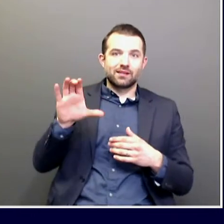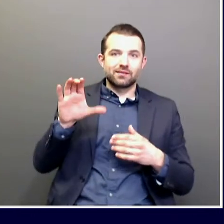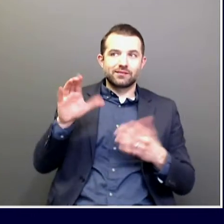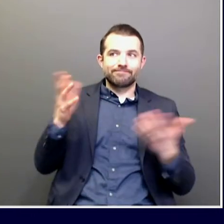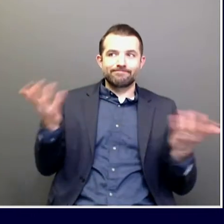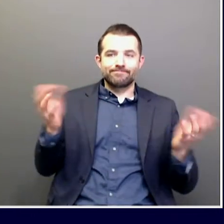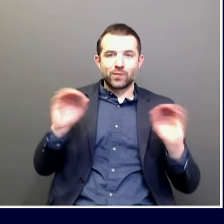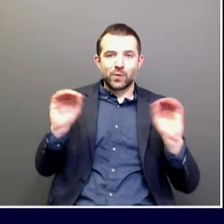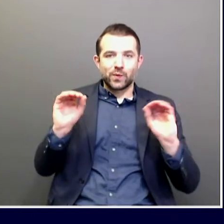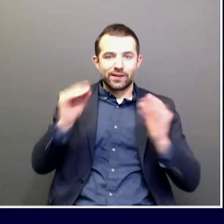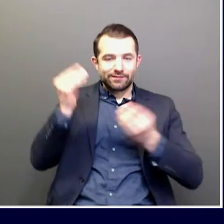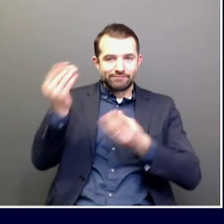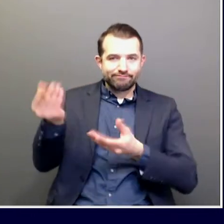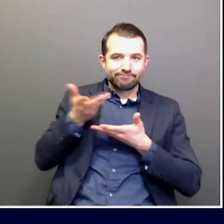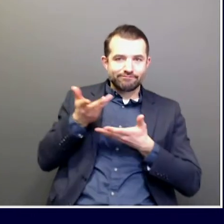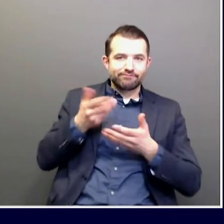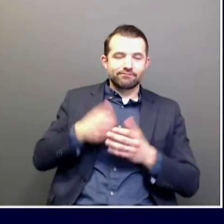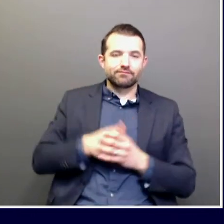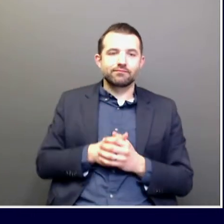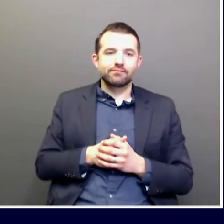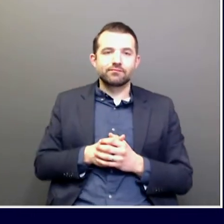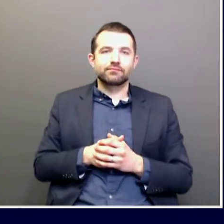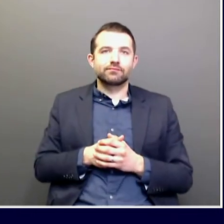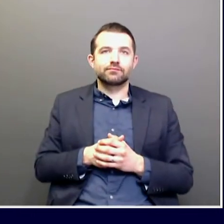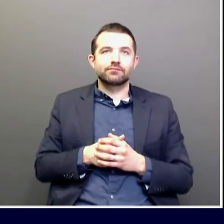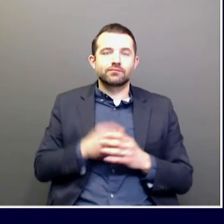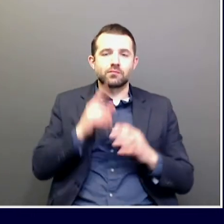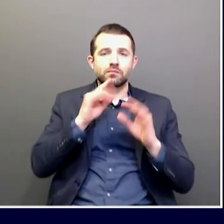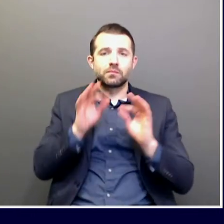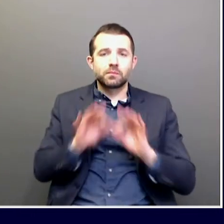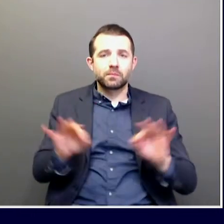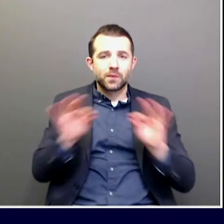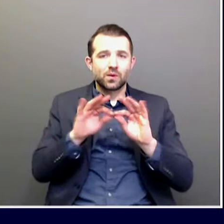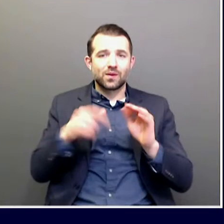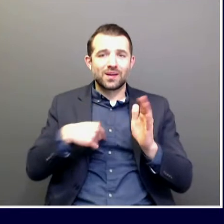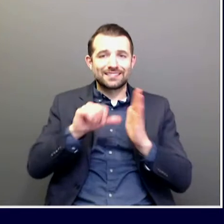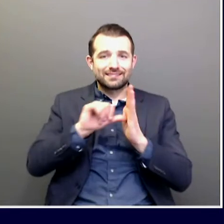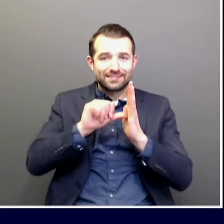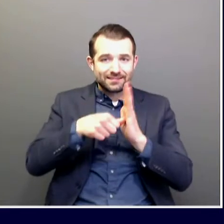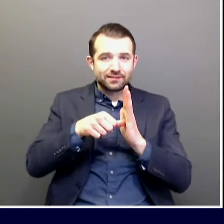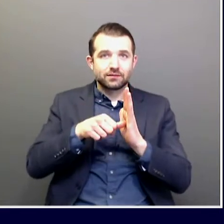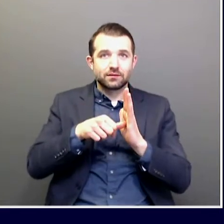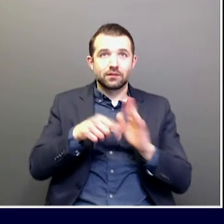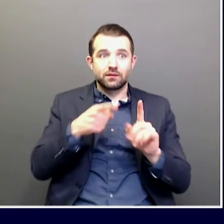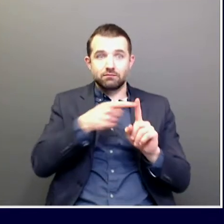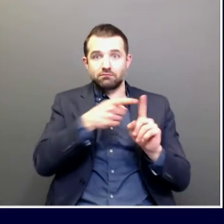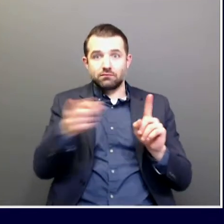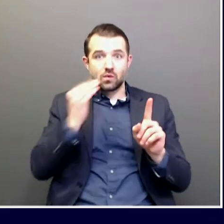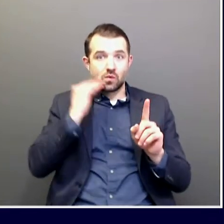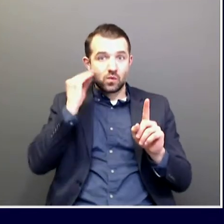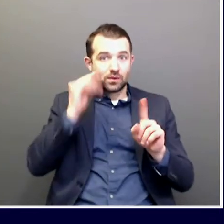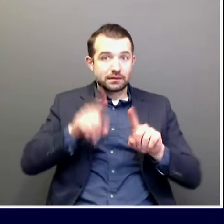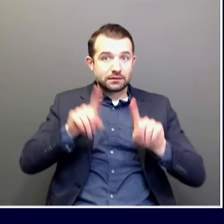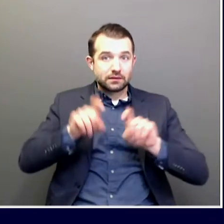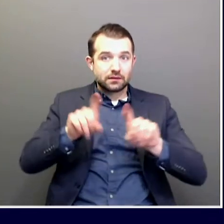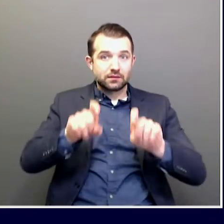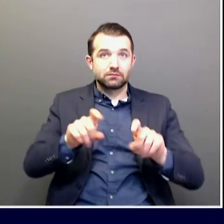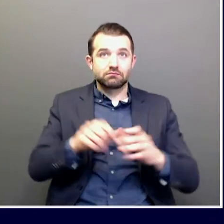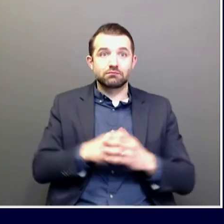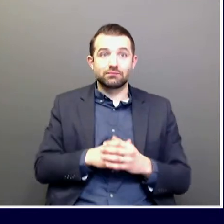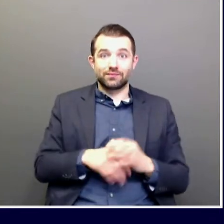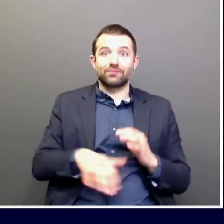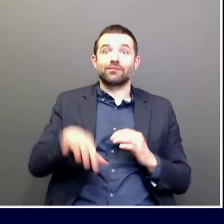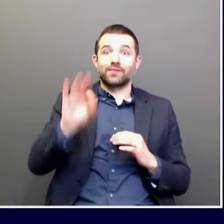notify their close contacts. That is really the most important thing. Isolating and notifying your close contacts and letting those contacts know